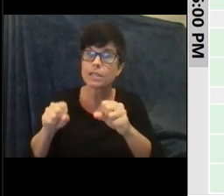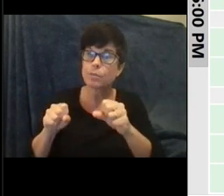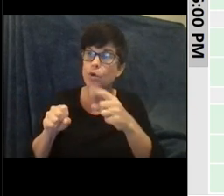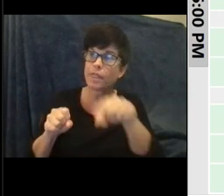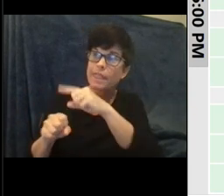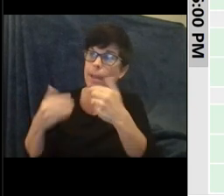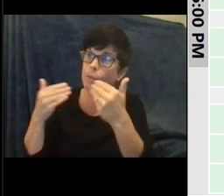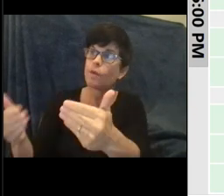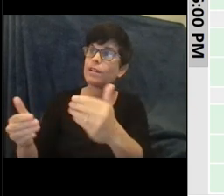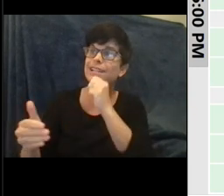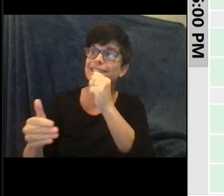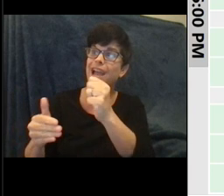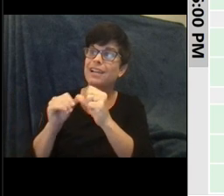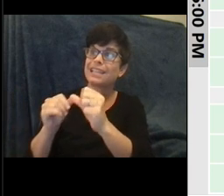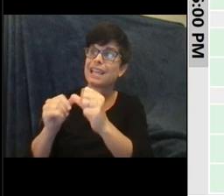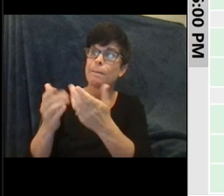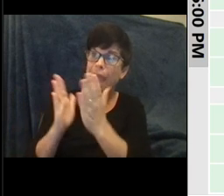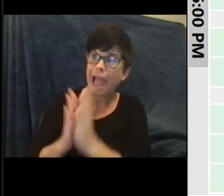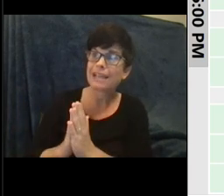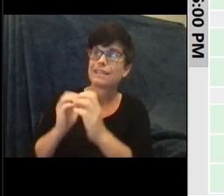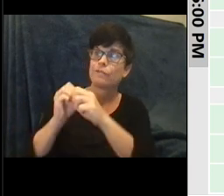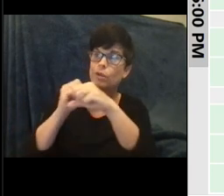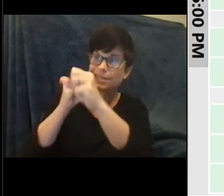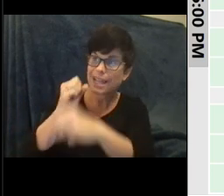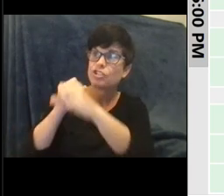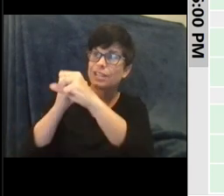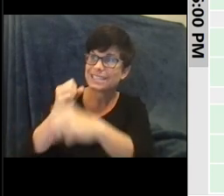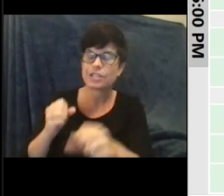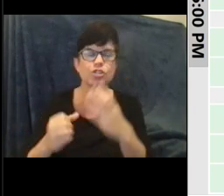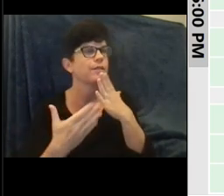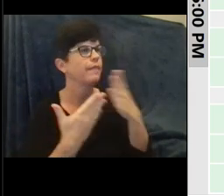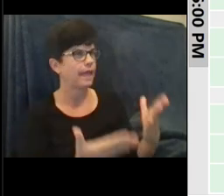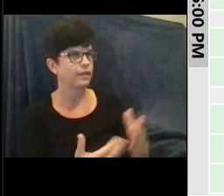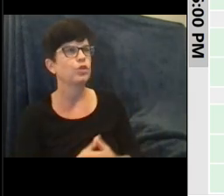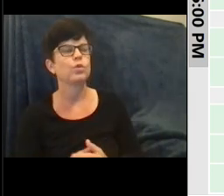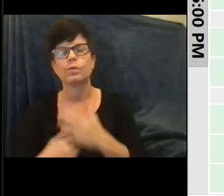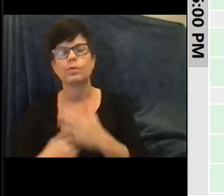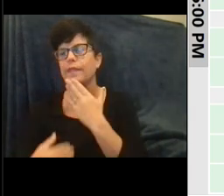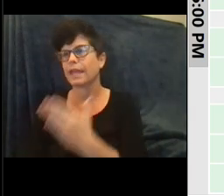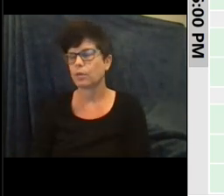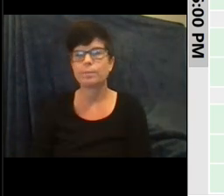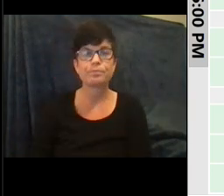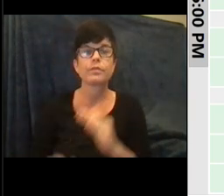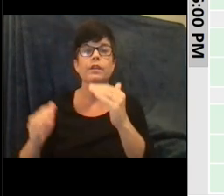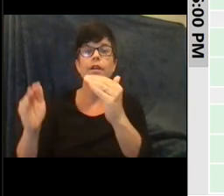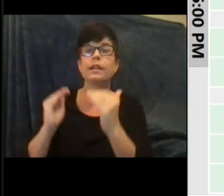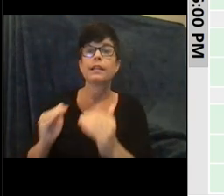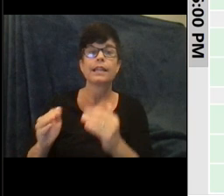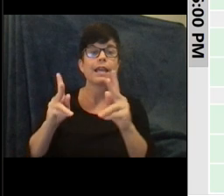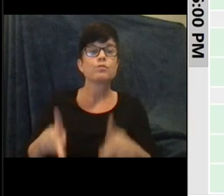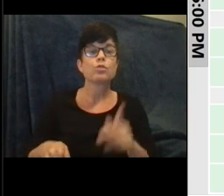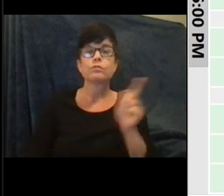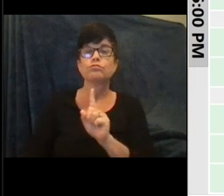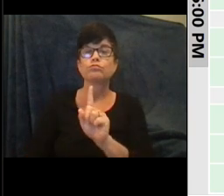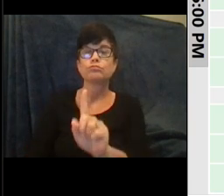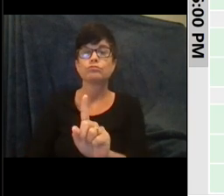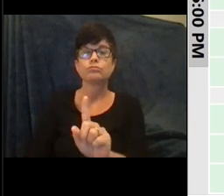asking for extensions. Thank you. Thank you. All right, next person.